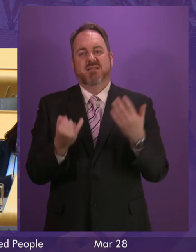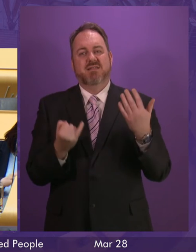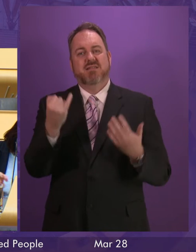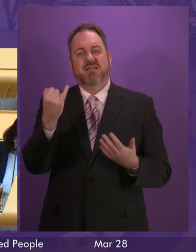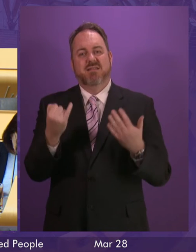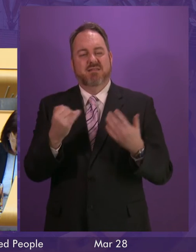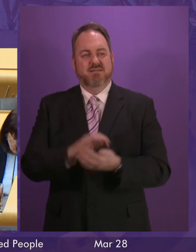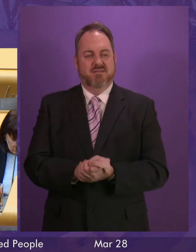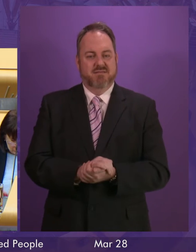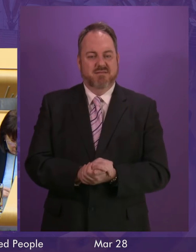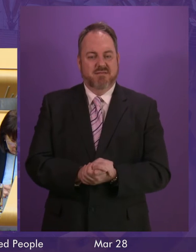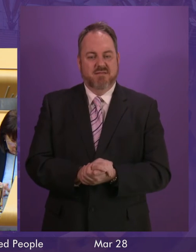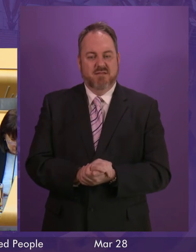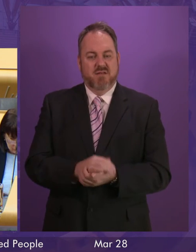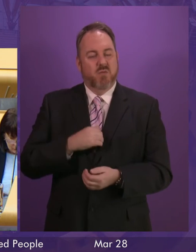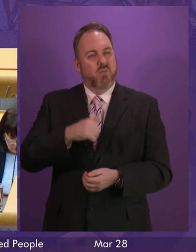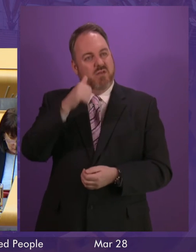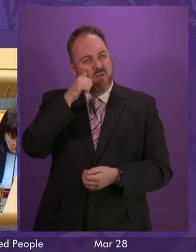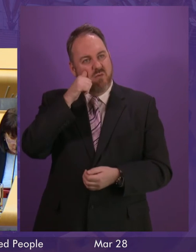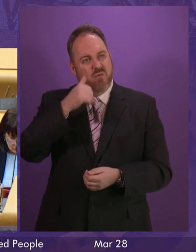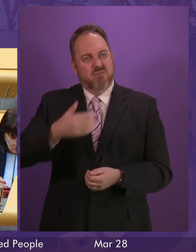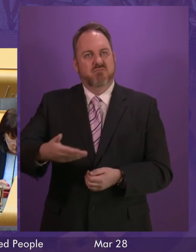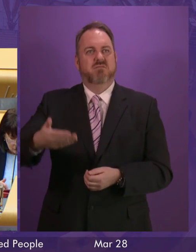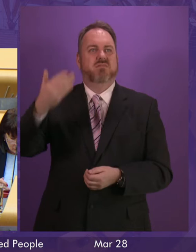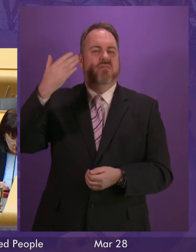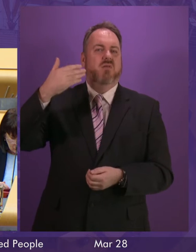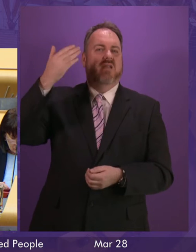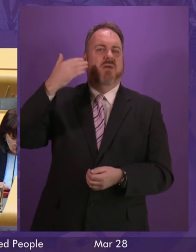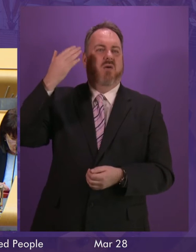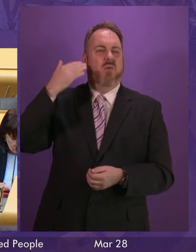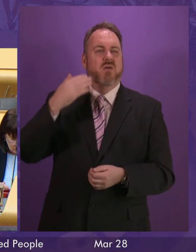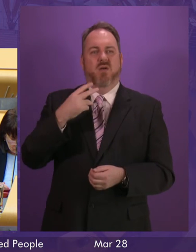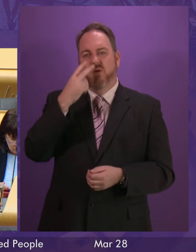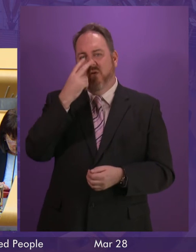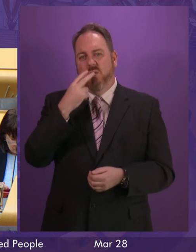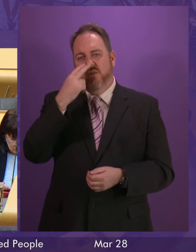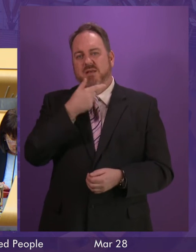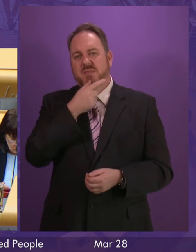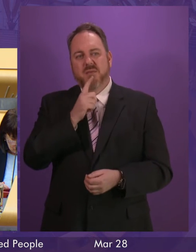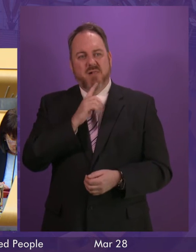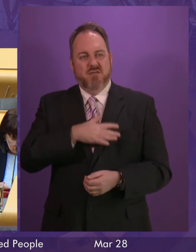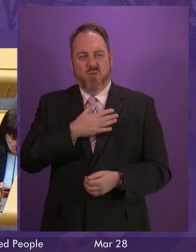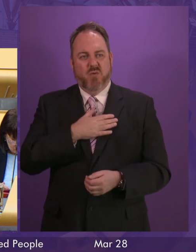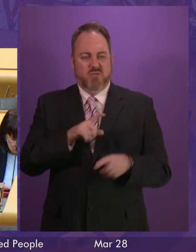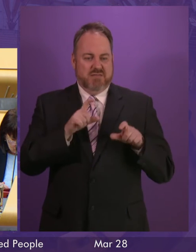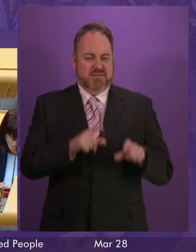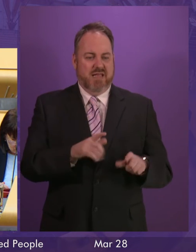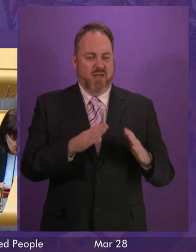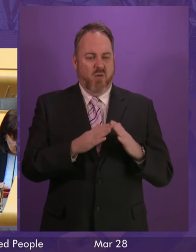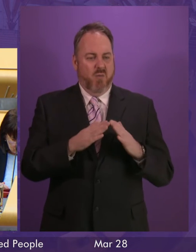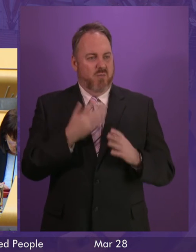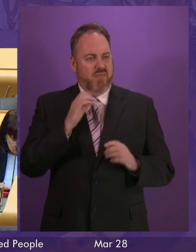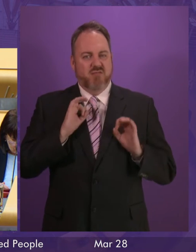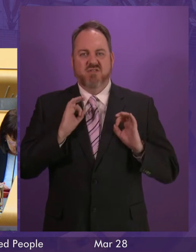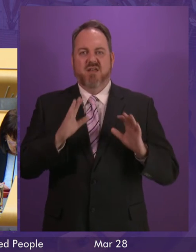Gone, far gone are the days when older people disabled or not want to retire and be stuck at home, they want to get out, and the social